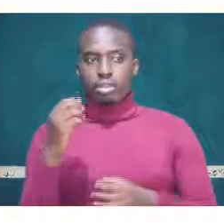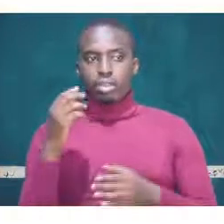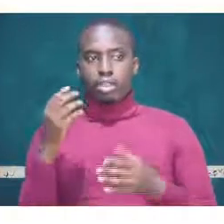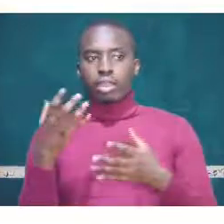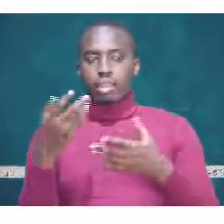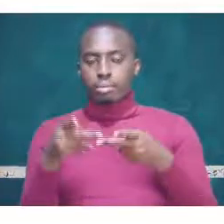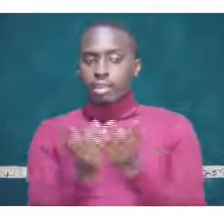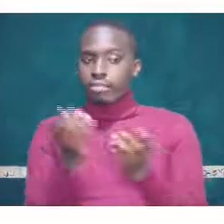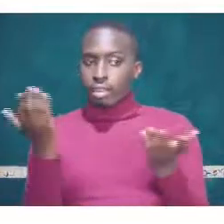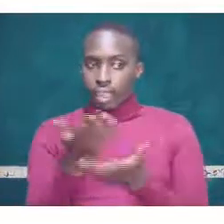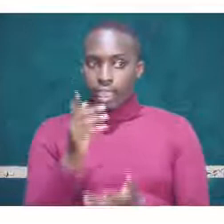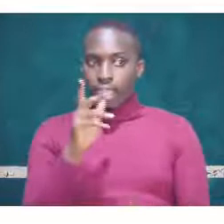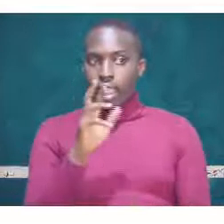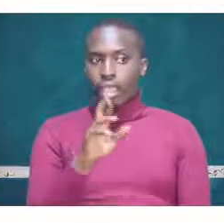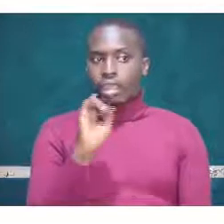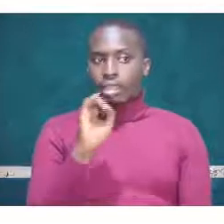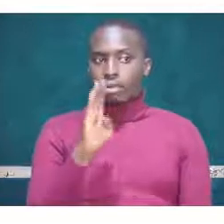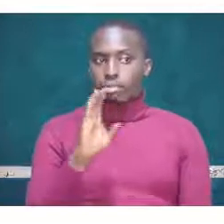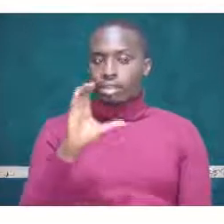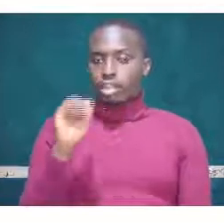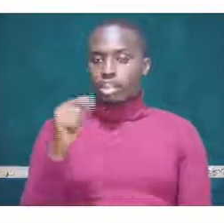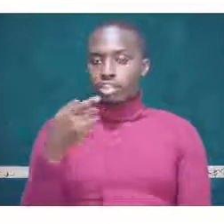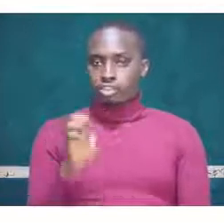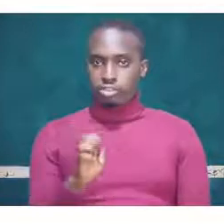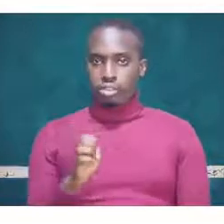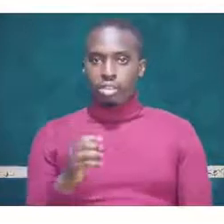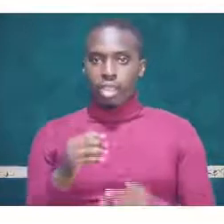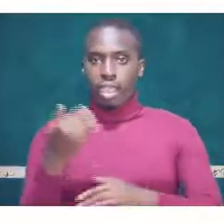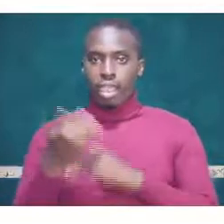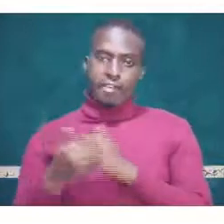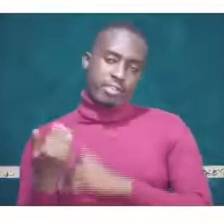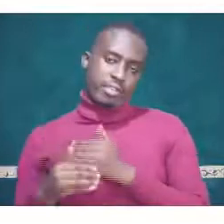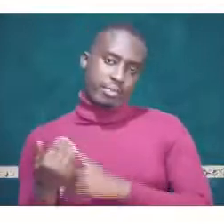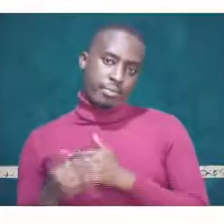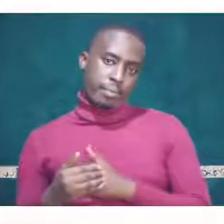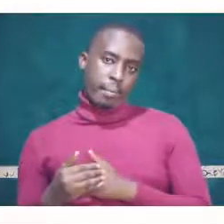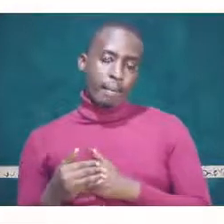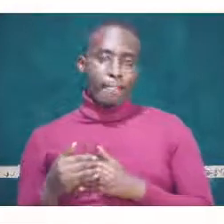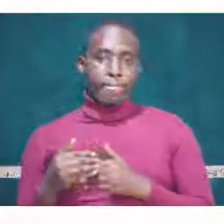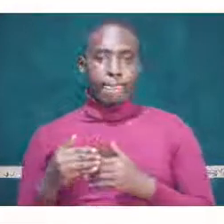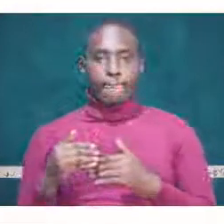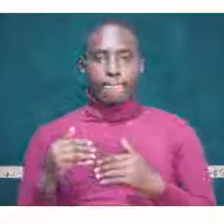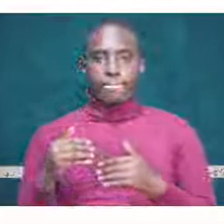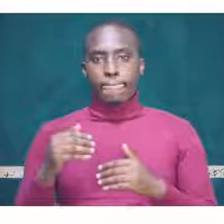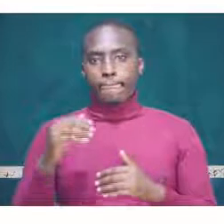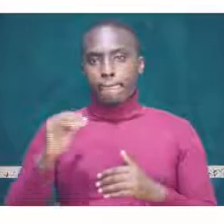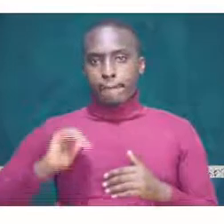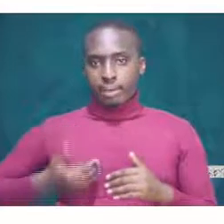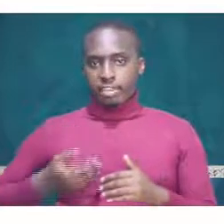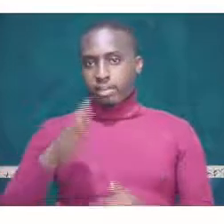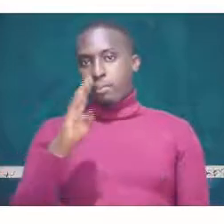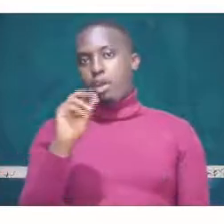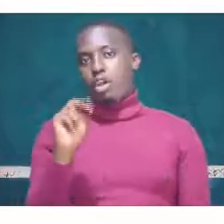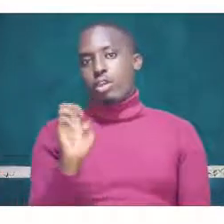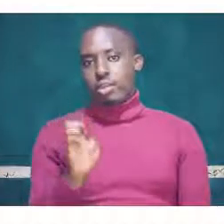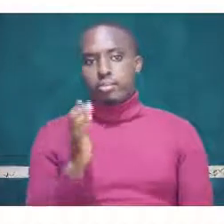cage. I know everybody knows what you call rib cage. Just behind the breastbone. You know what I call breastbone? These are